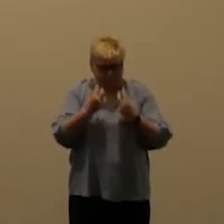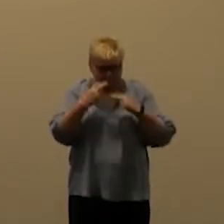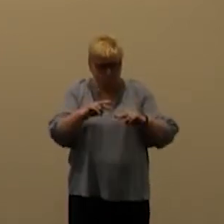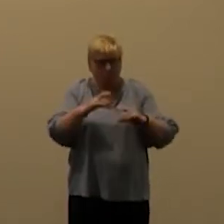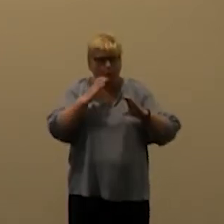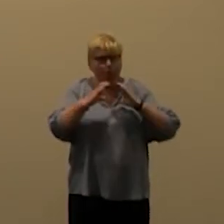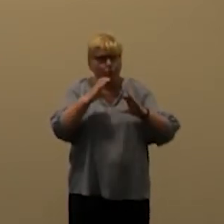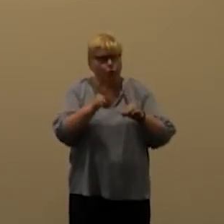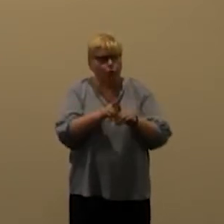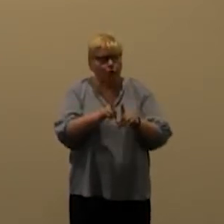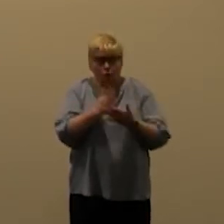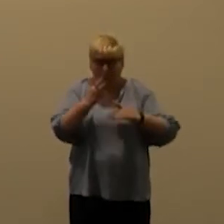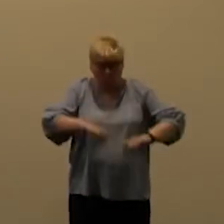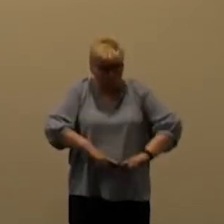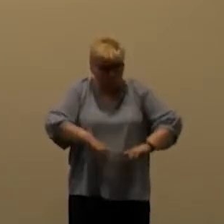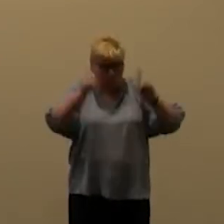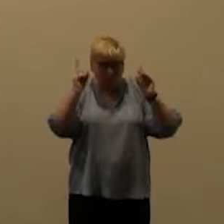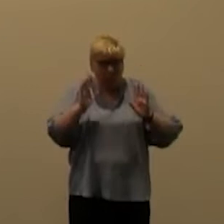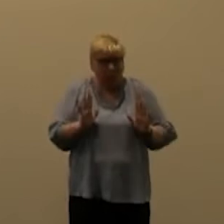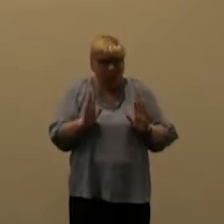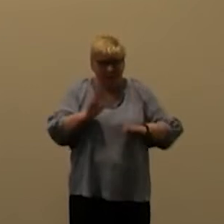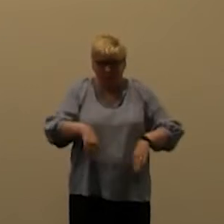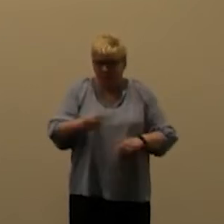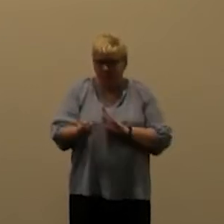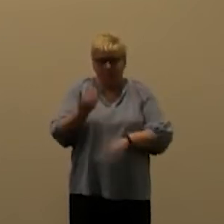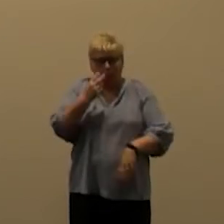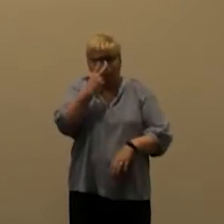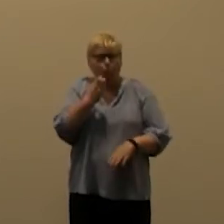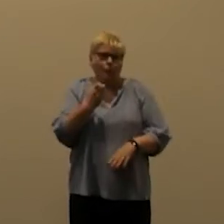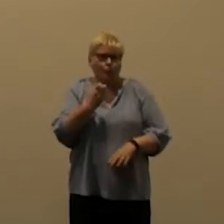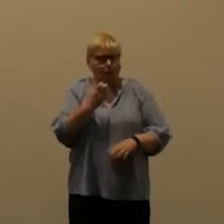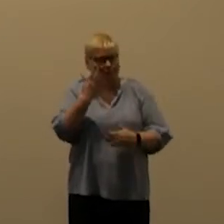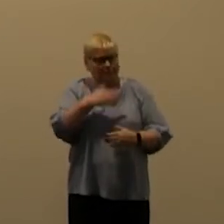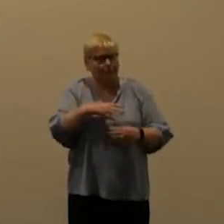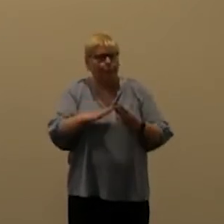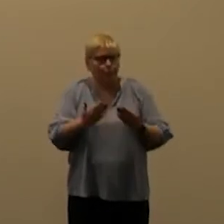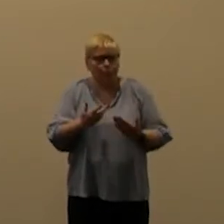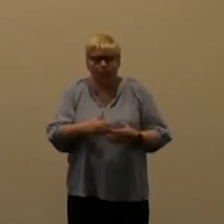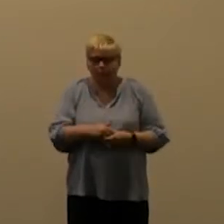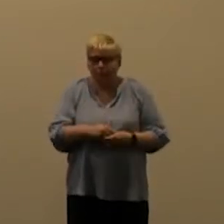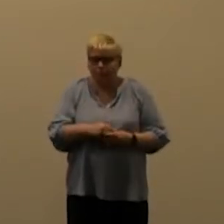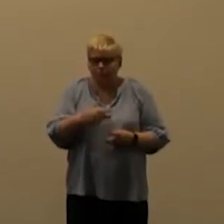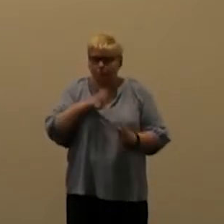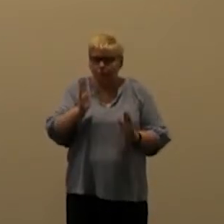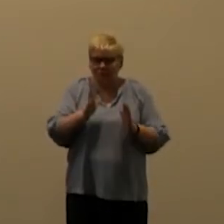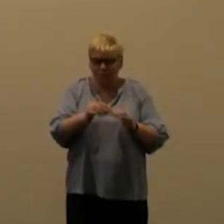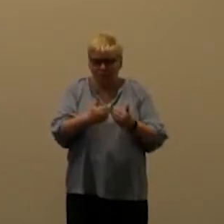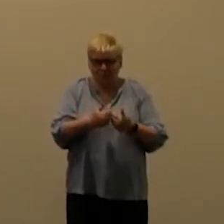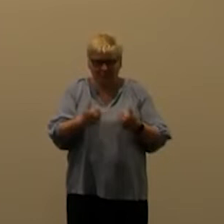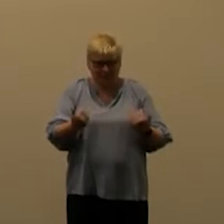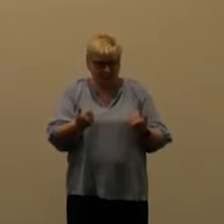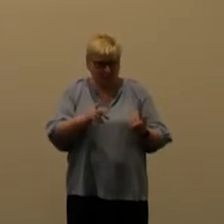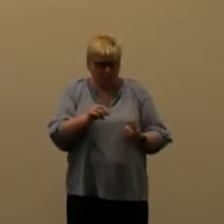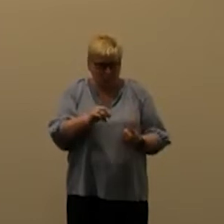communication as well, something completely different to what old school Facebook was like. And we do then have to separate what